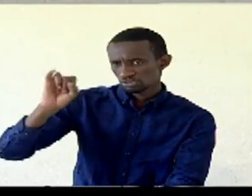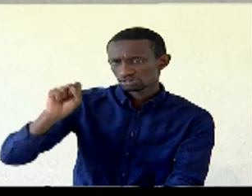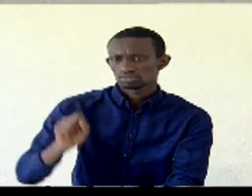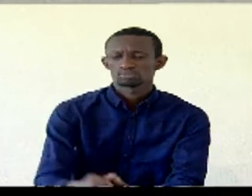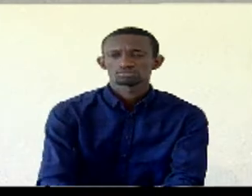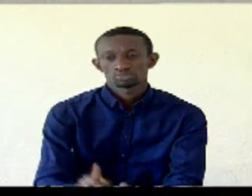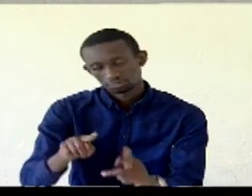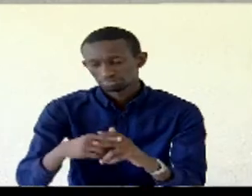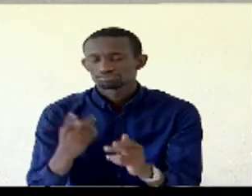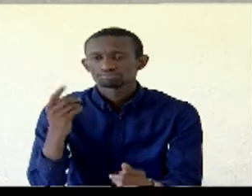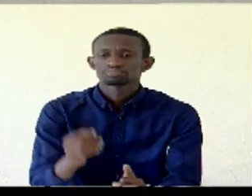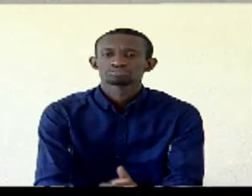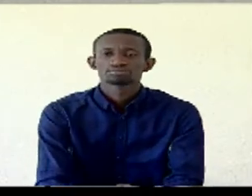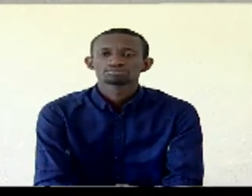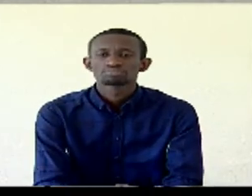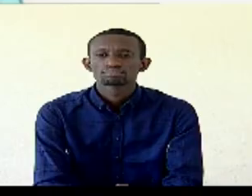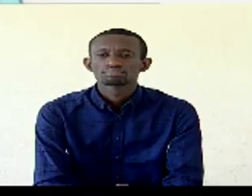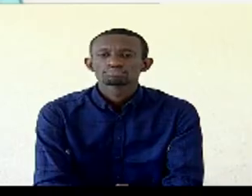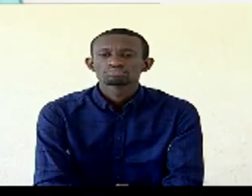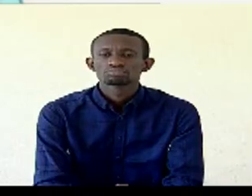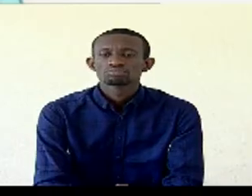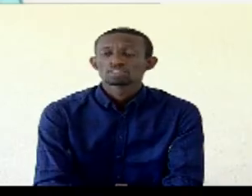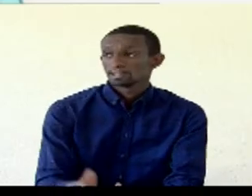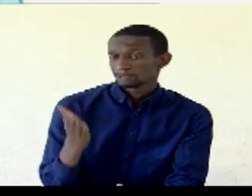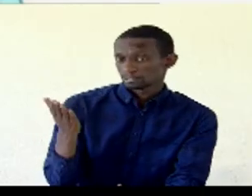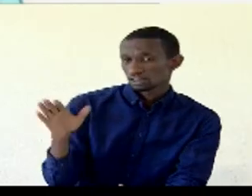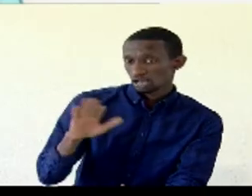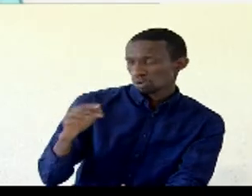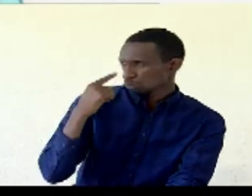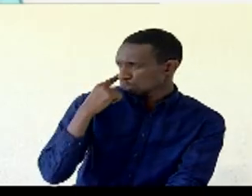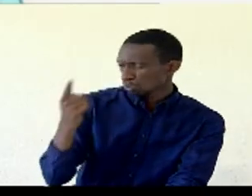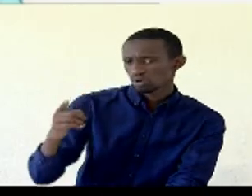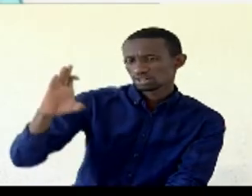Off we go. This is the appearance of the cell